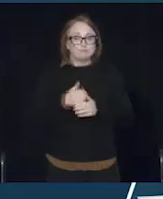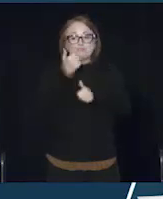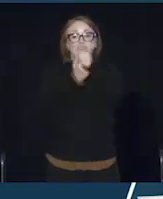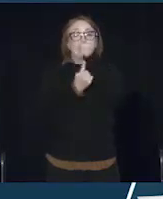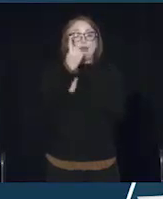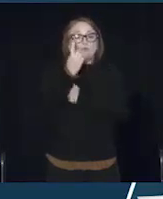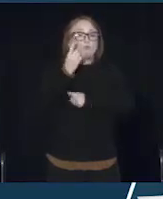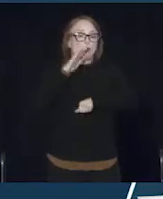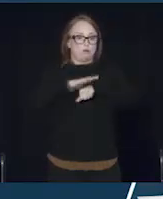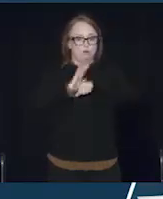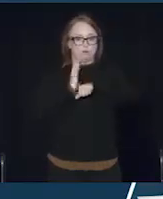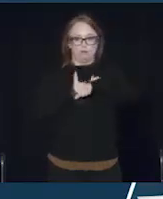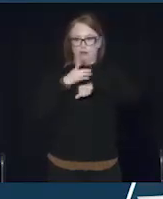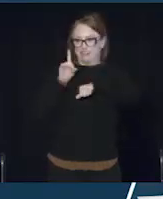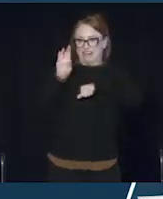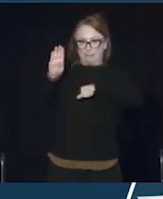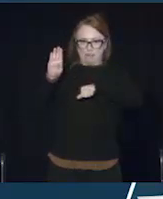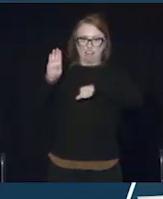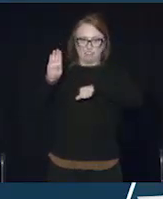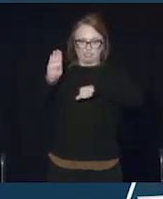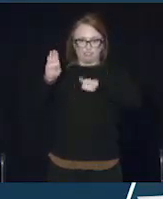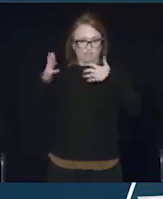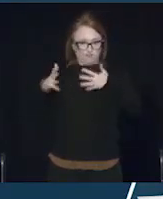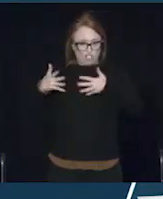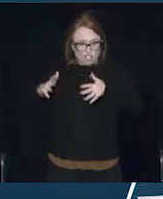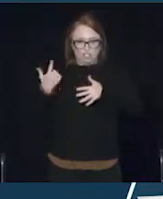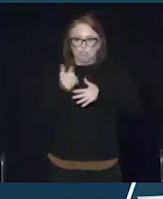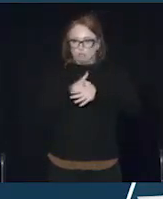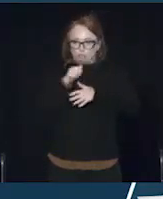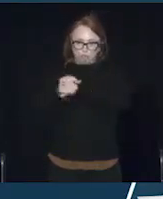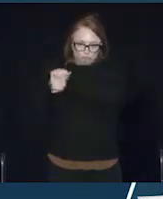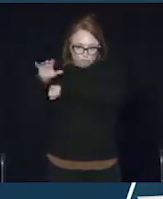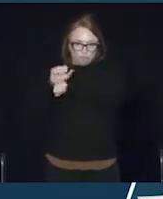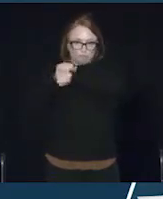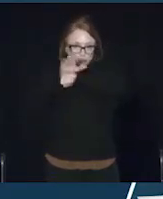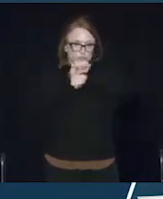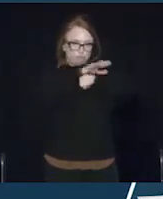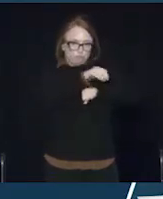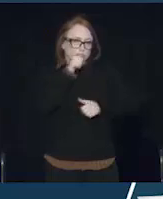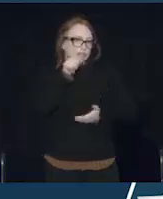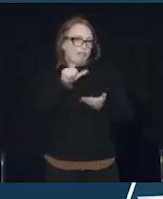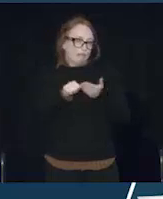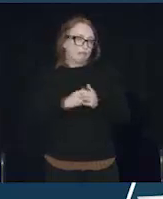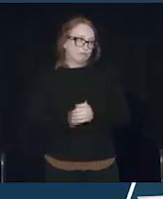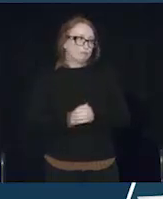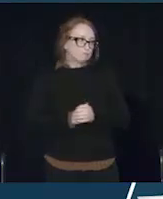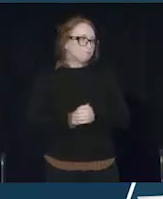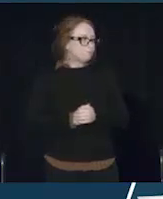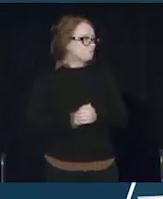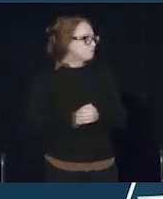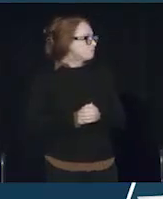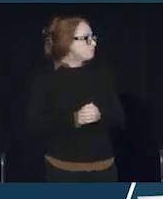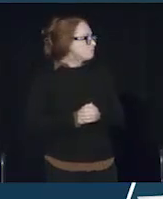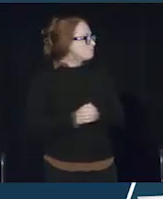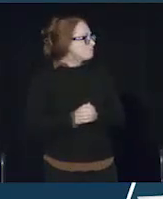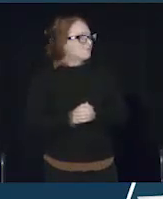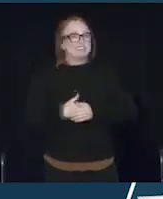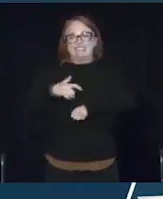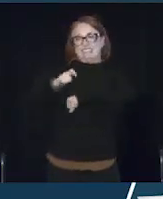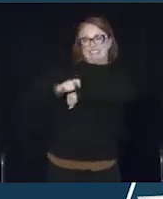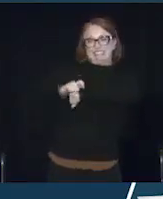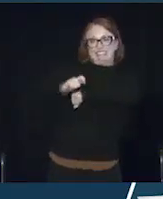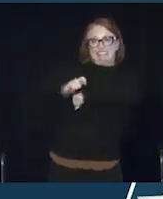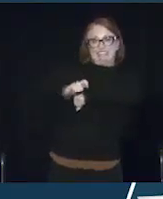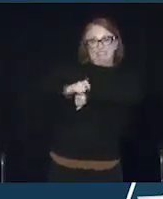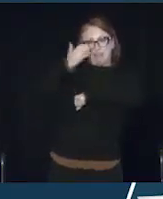our database in those categories, we sent letters to everyone in there. And we are right at time, and I know